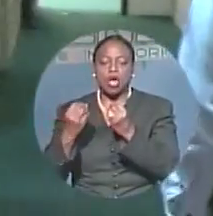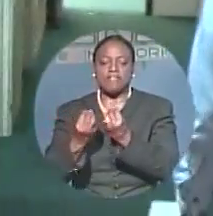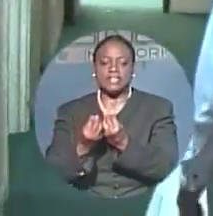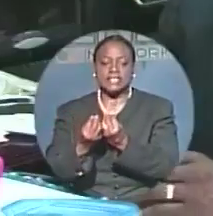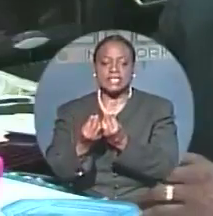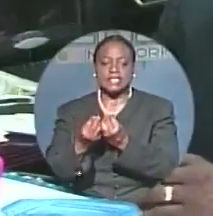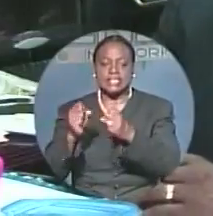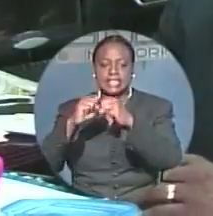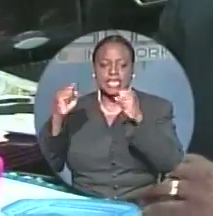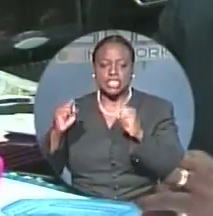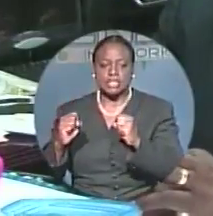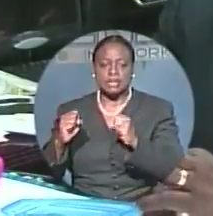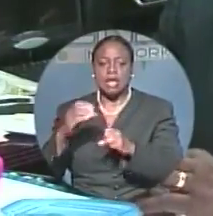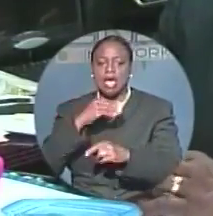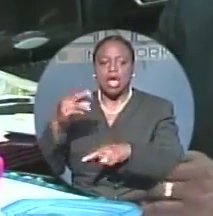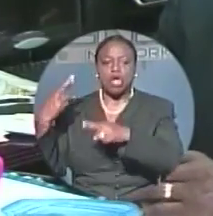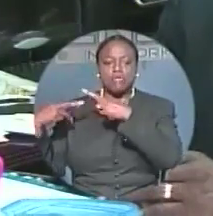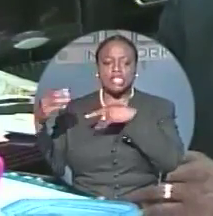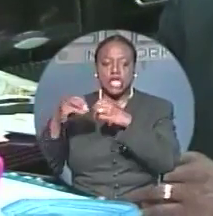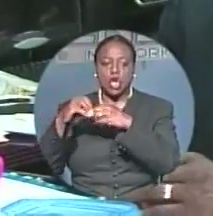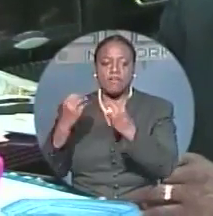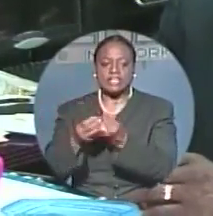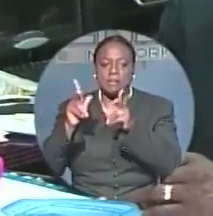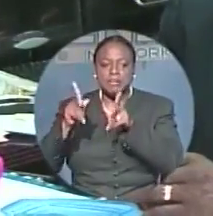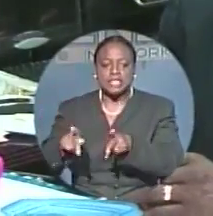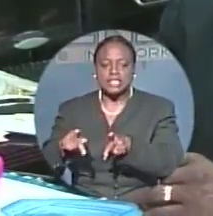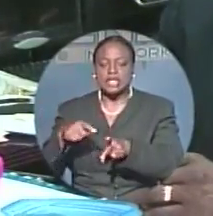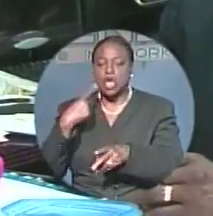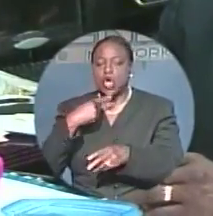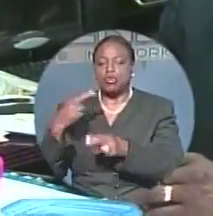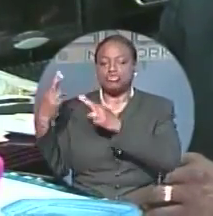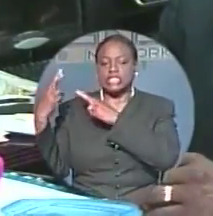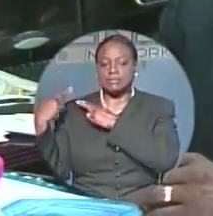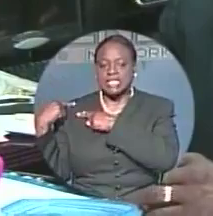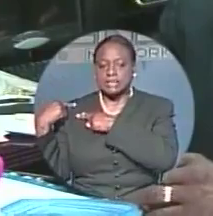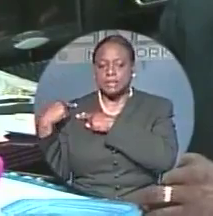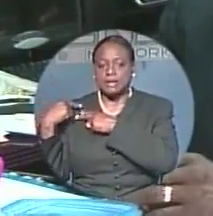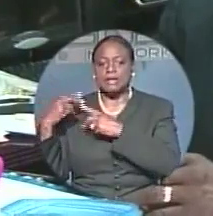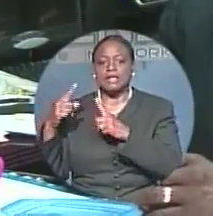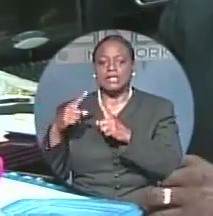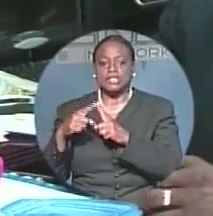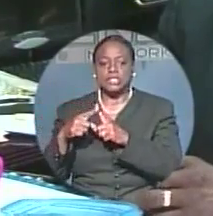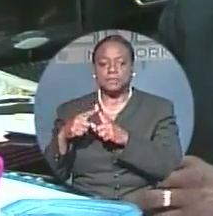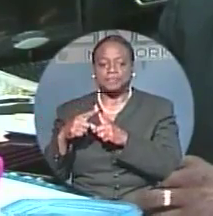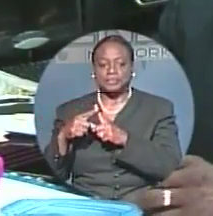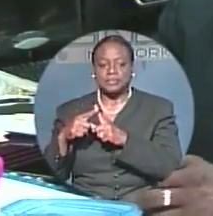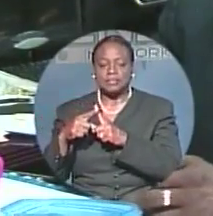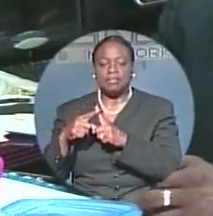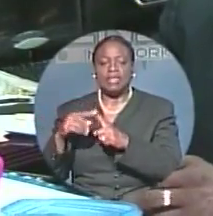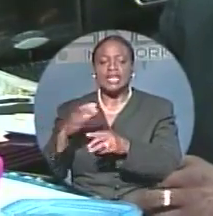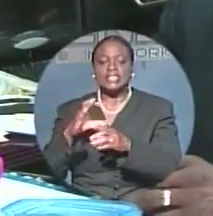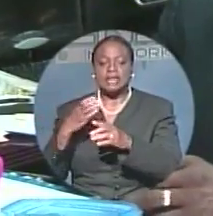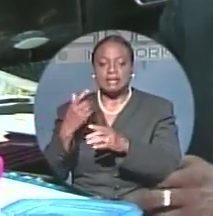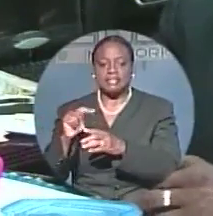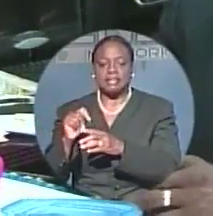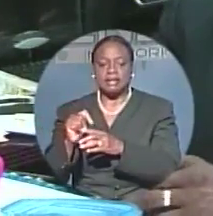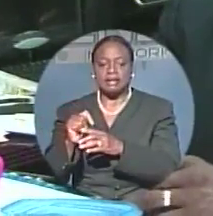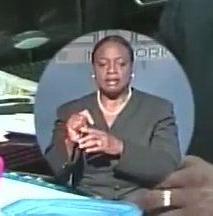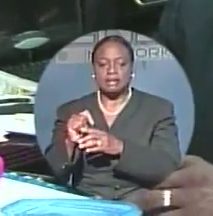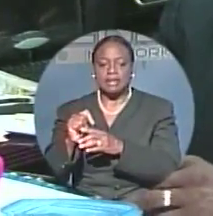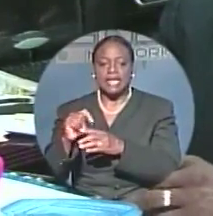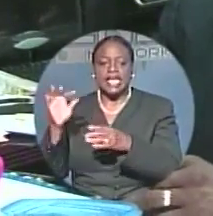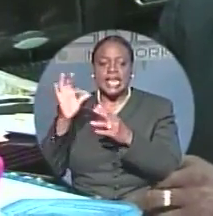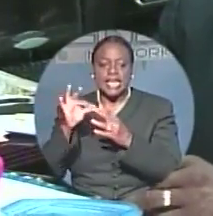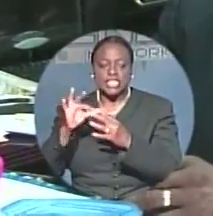centers. A returning officer is somebody who is responsible for the conduct of an election in a constituency. Returning officers